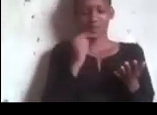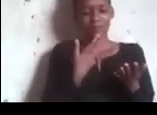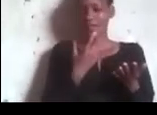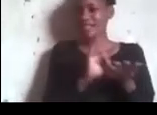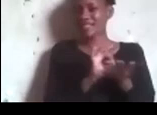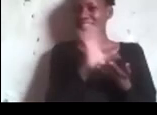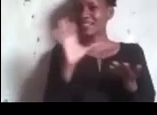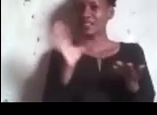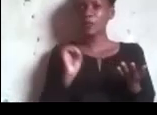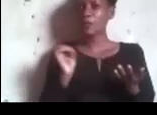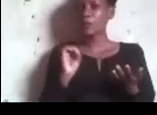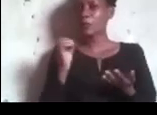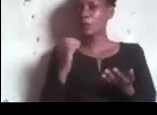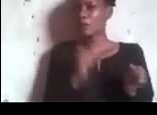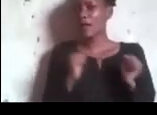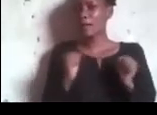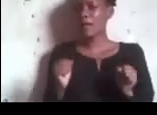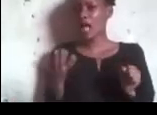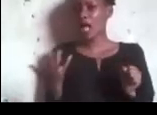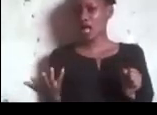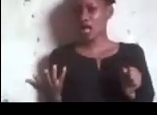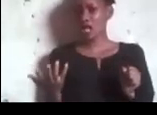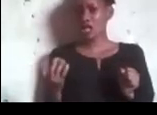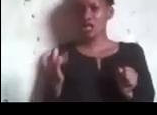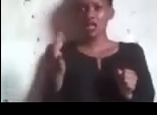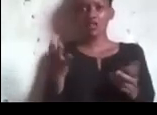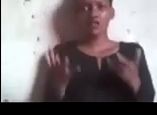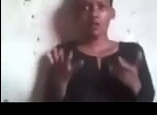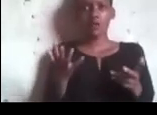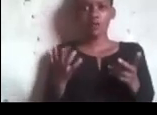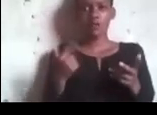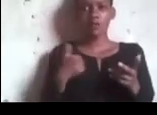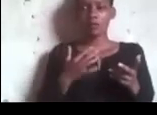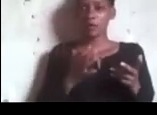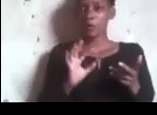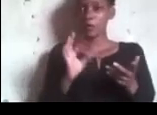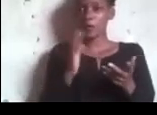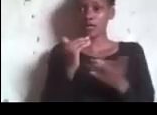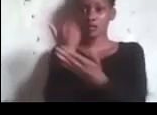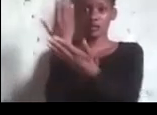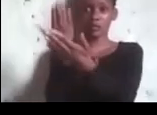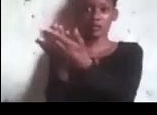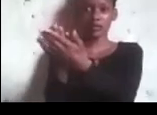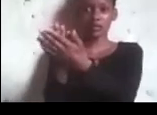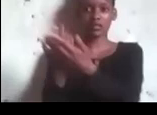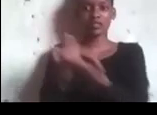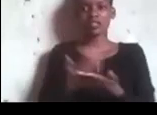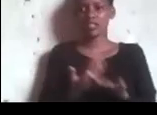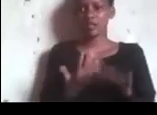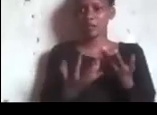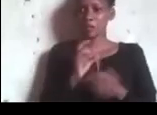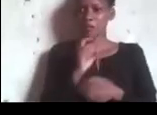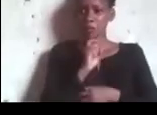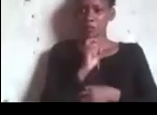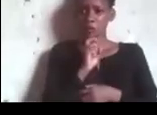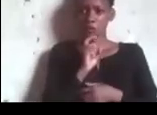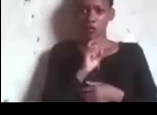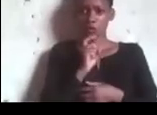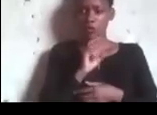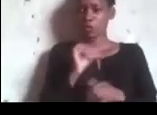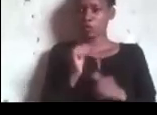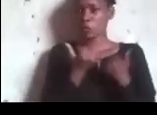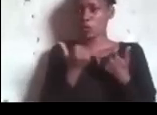is where your, if you want to make submissions, your submissions can be useful if you can submit